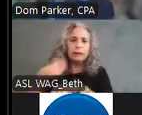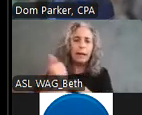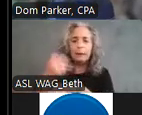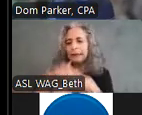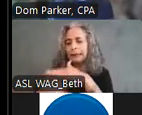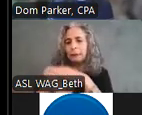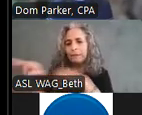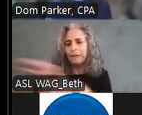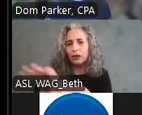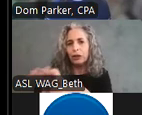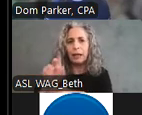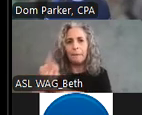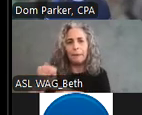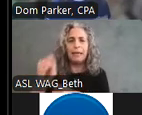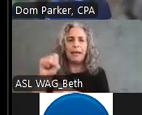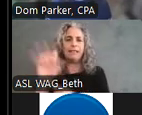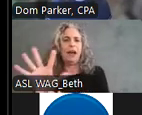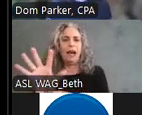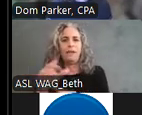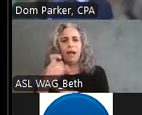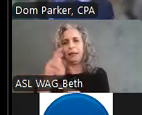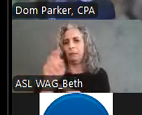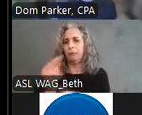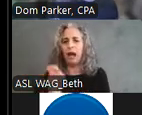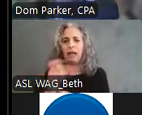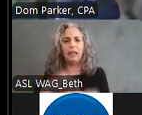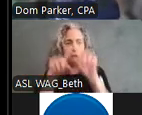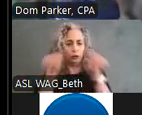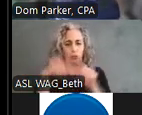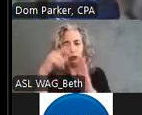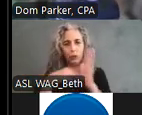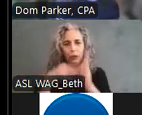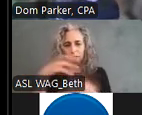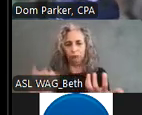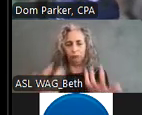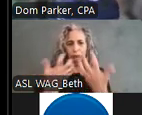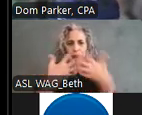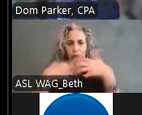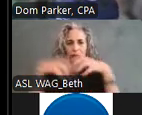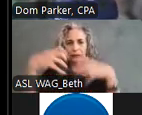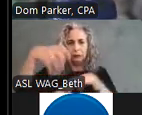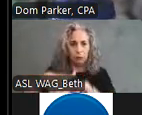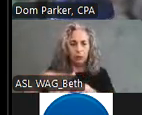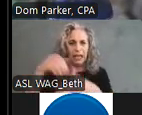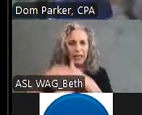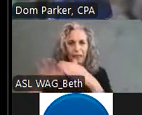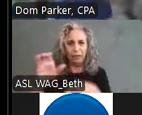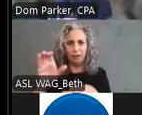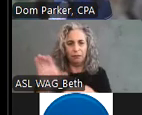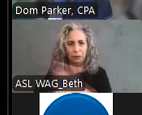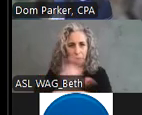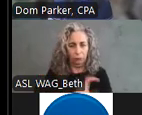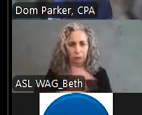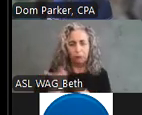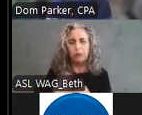like the PS5 and the Xbox Series X now have screen readers in them. The Nintendo Switch has it's